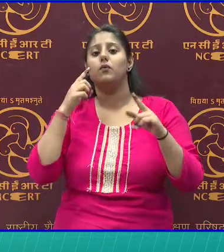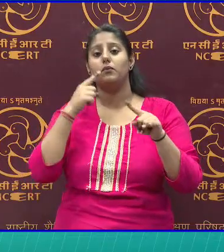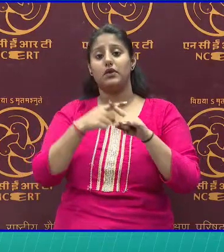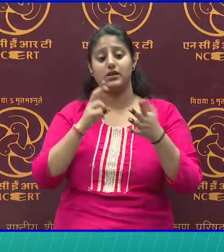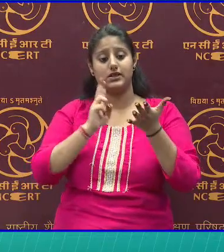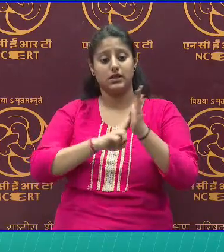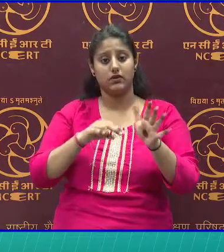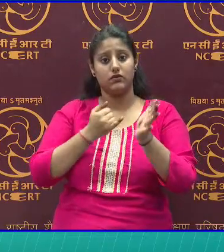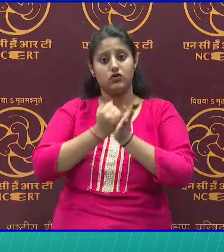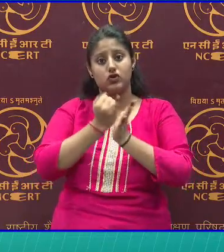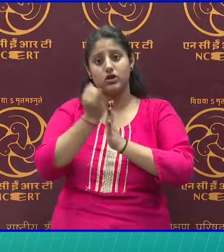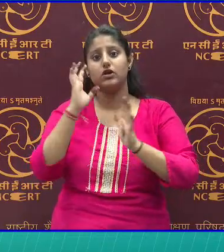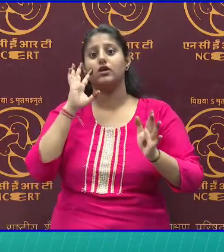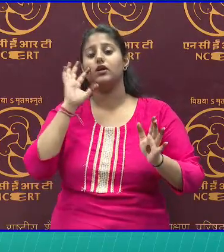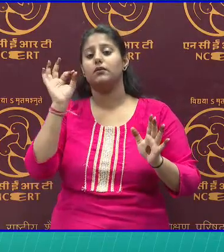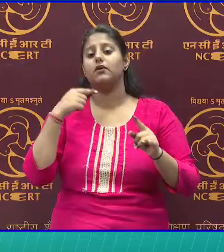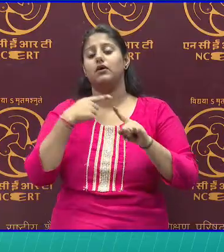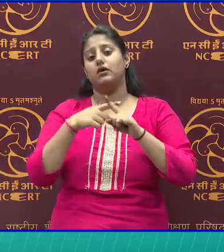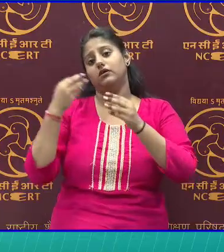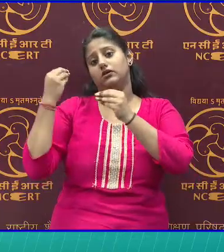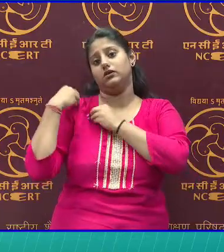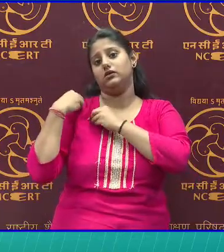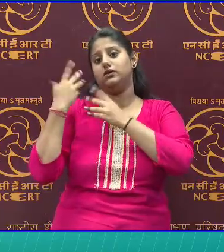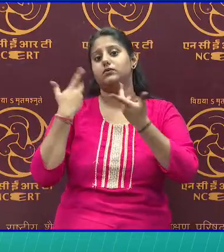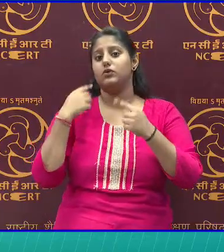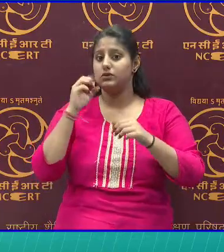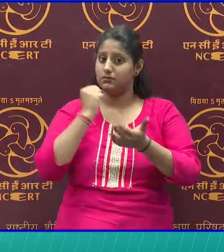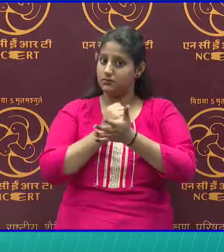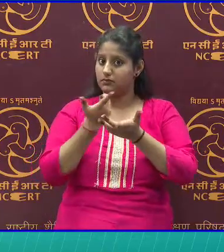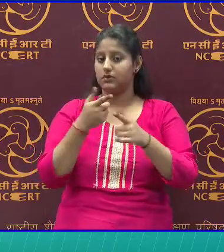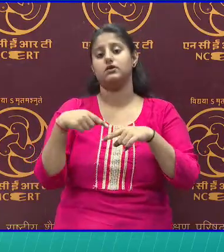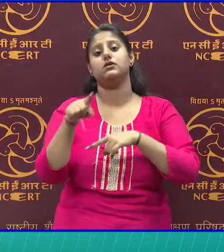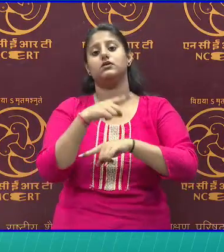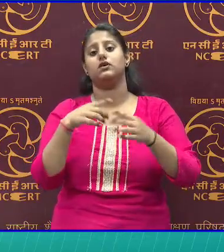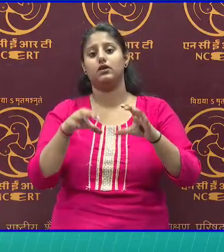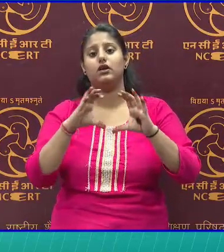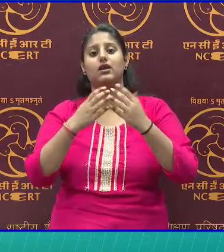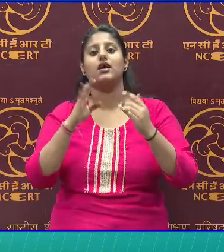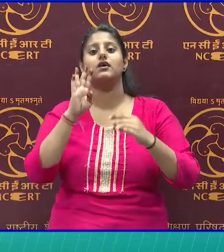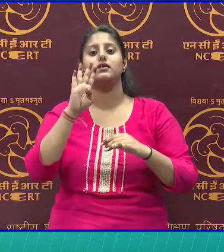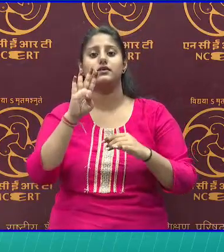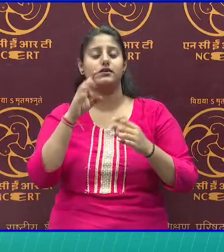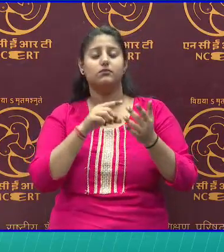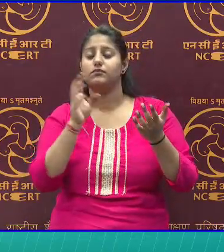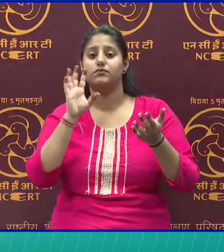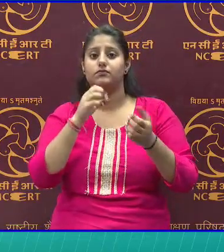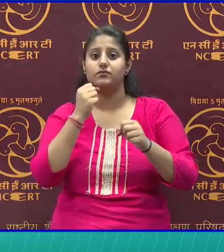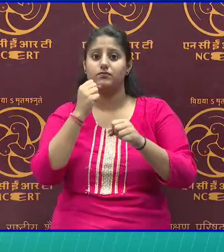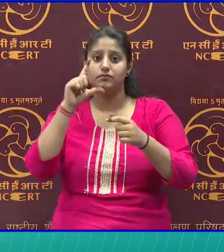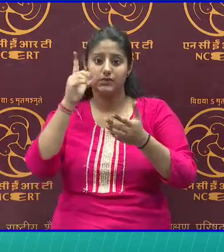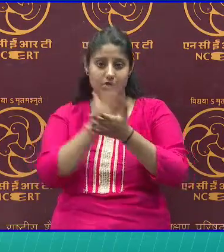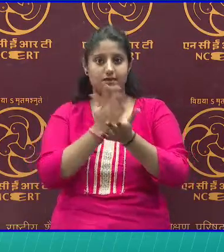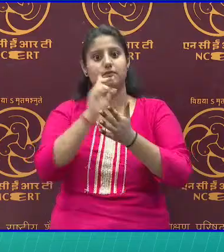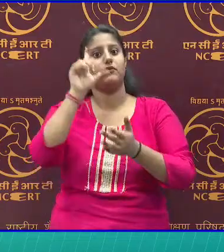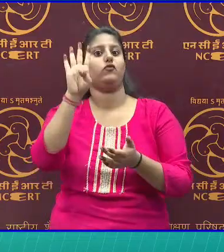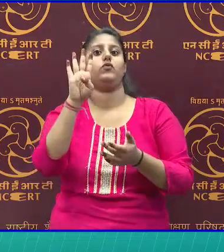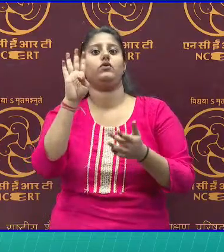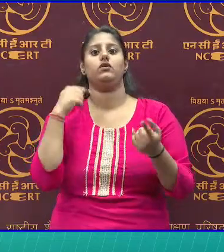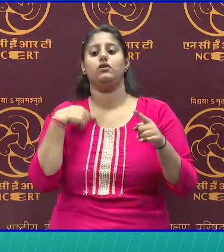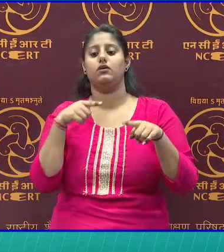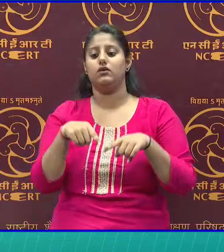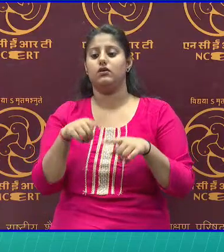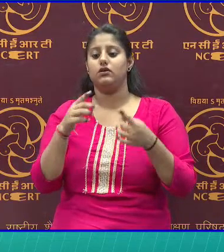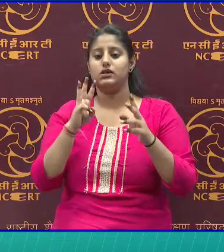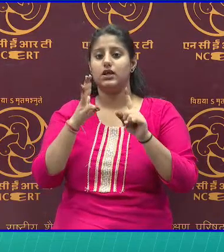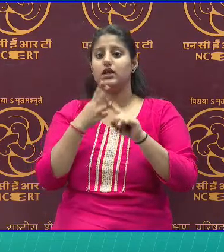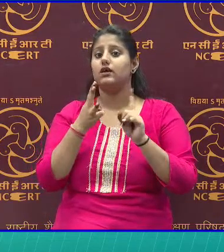of being more responsible towards nature. So this was the 4th chapter. Then comes to the third theme,